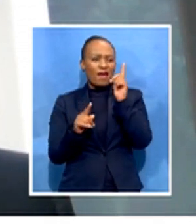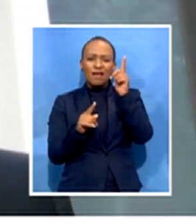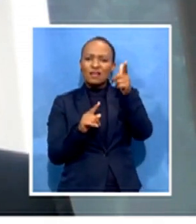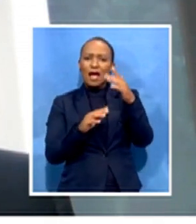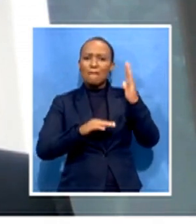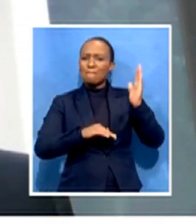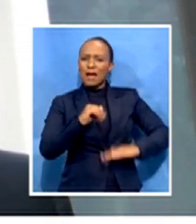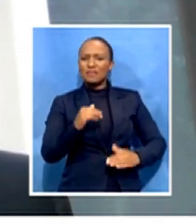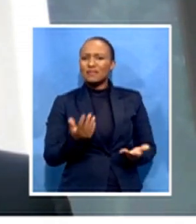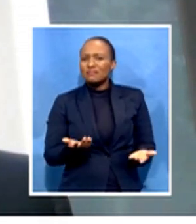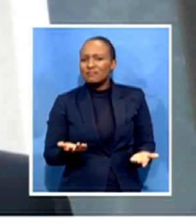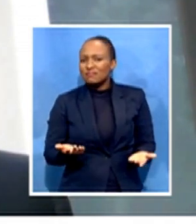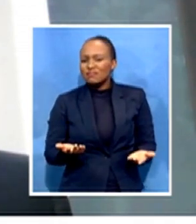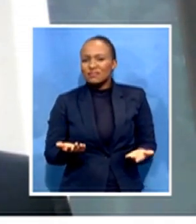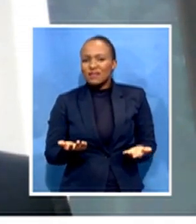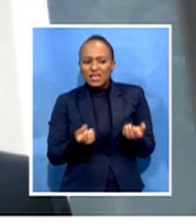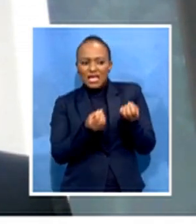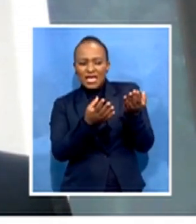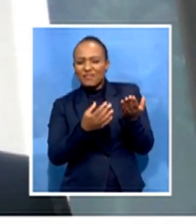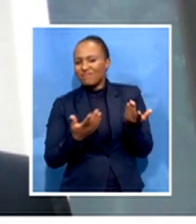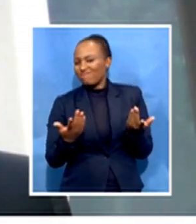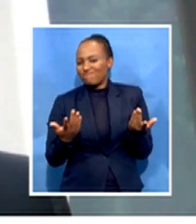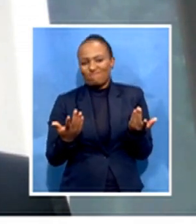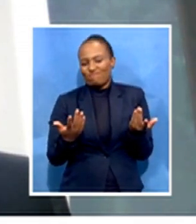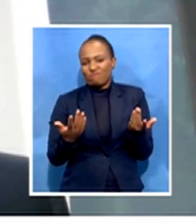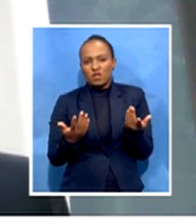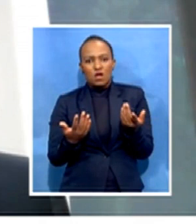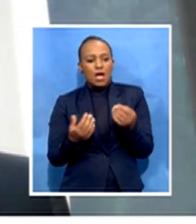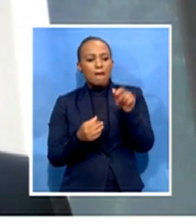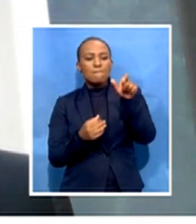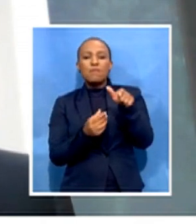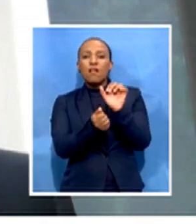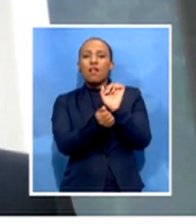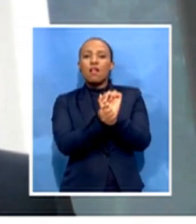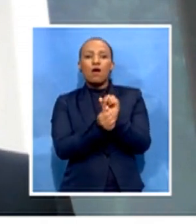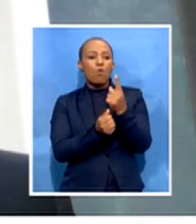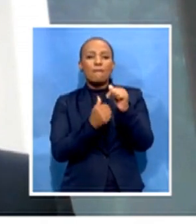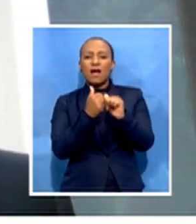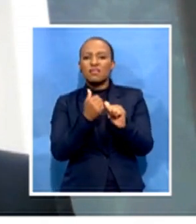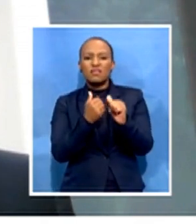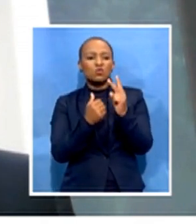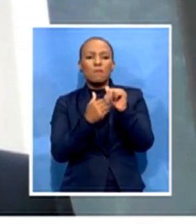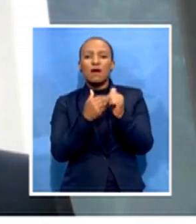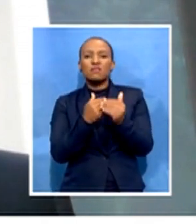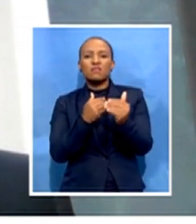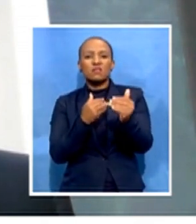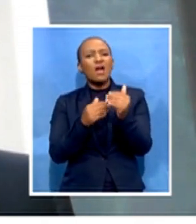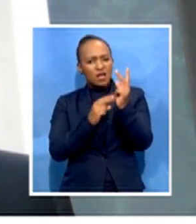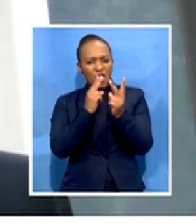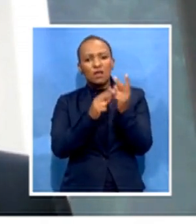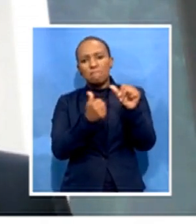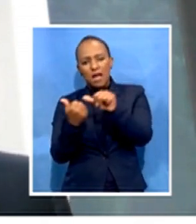syndicates within a month and a half were back on the block, busy trading again, because the punitive measures we have in